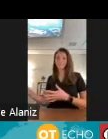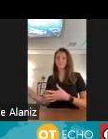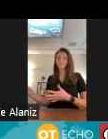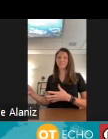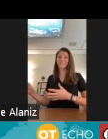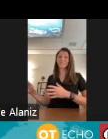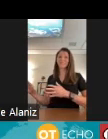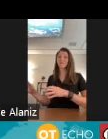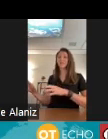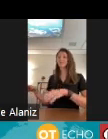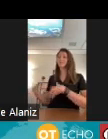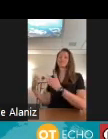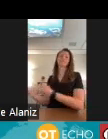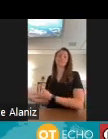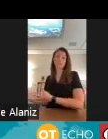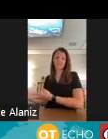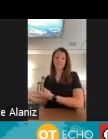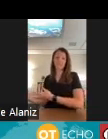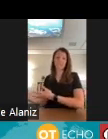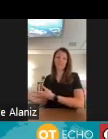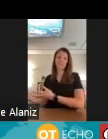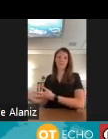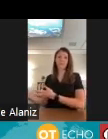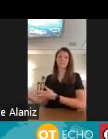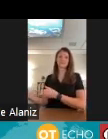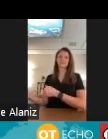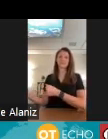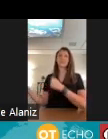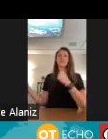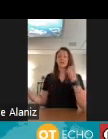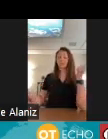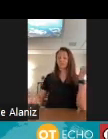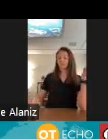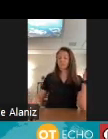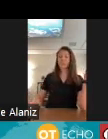indirect measures, and that's where someone is reporting how a client is doing